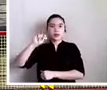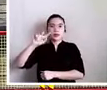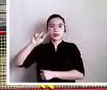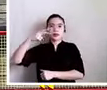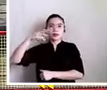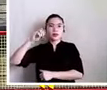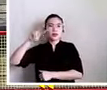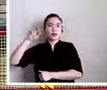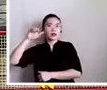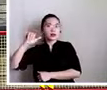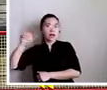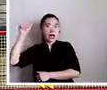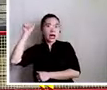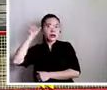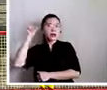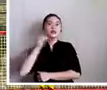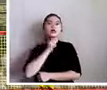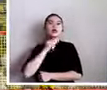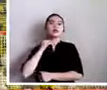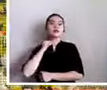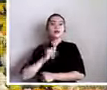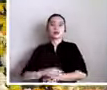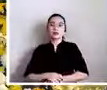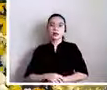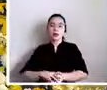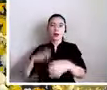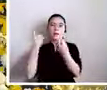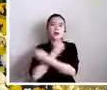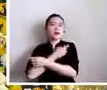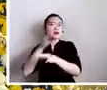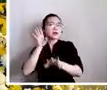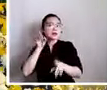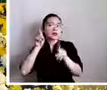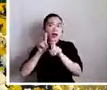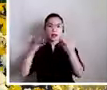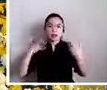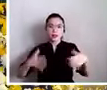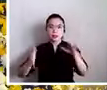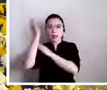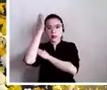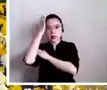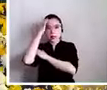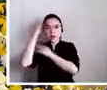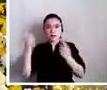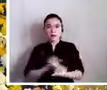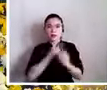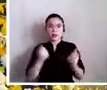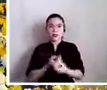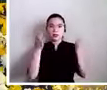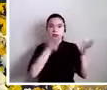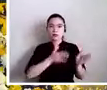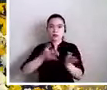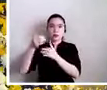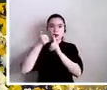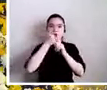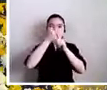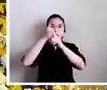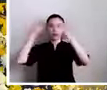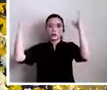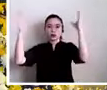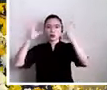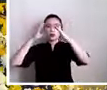Augustinian priest. My dear brothers and sisters, let us acknowledge our sins and so prepare ourselves to celebrate the